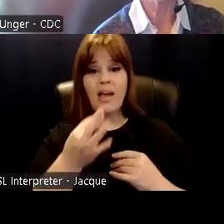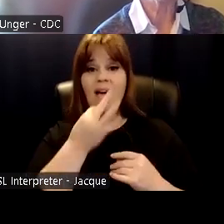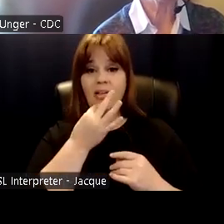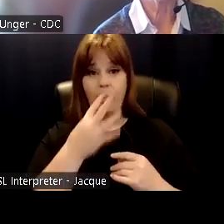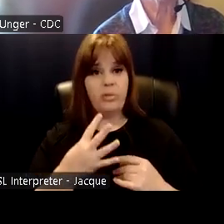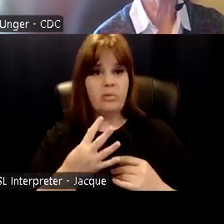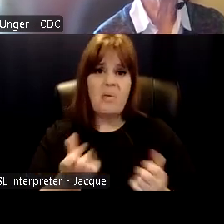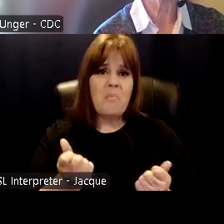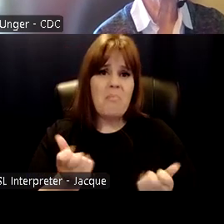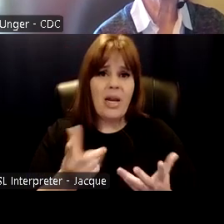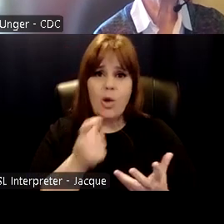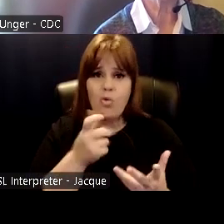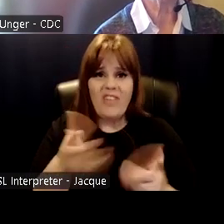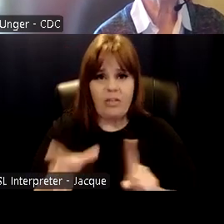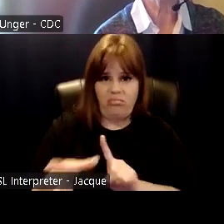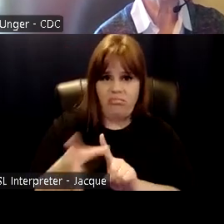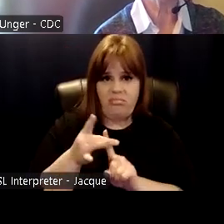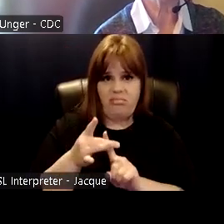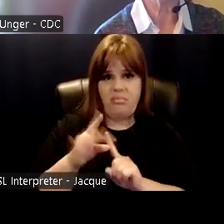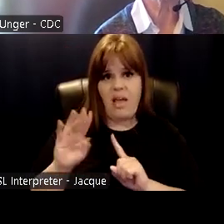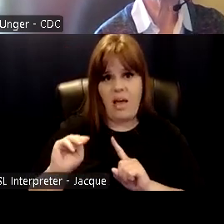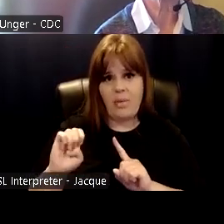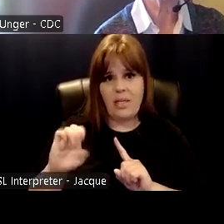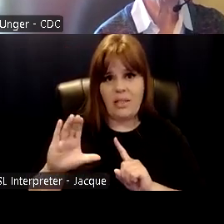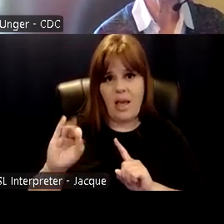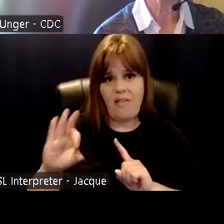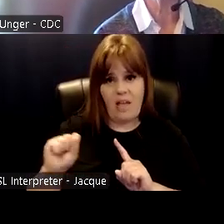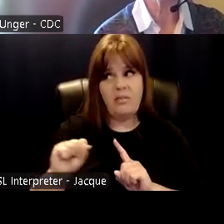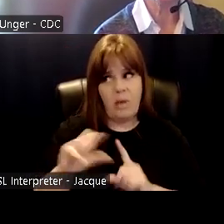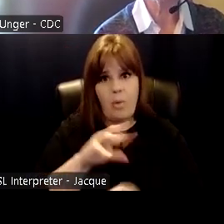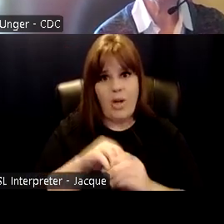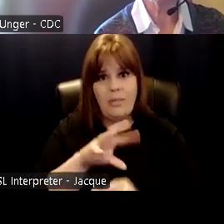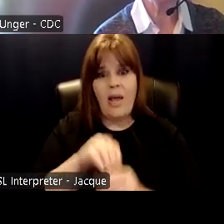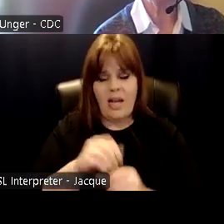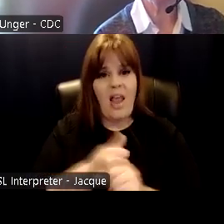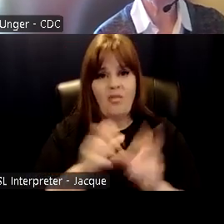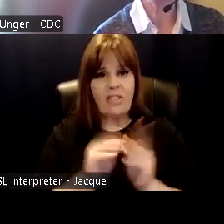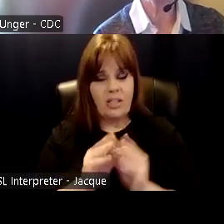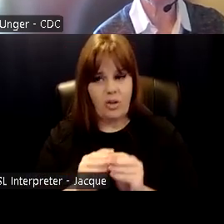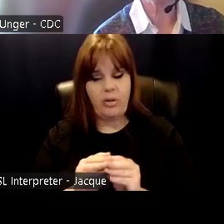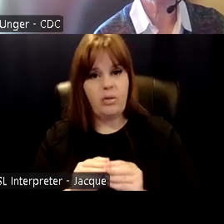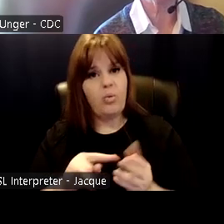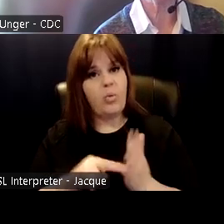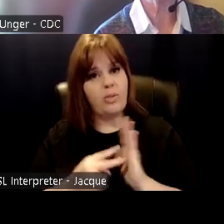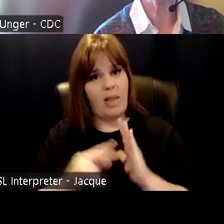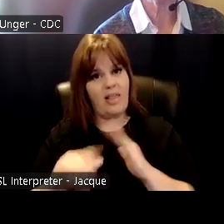had ME/CFS, participated in every session. This established a patient-centered dialogue.